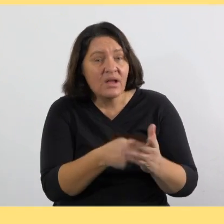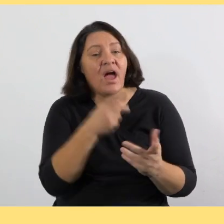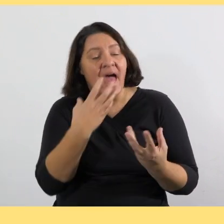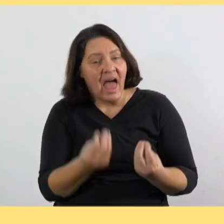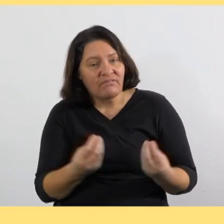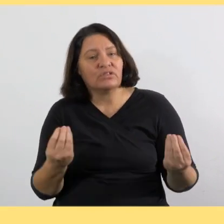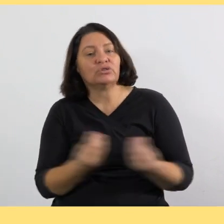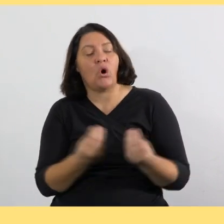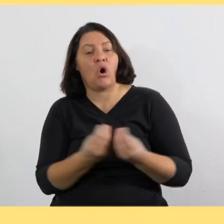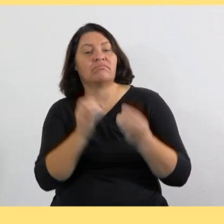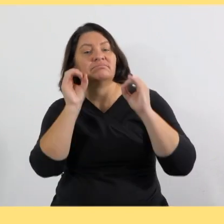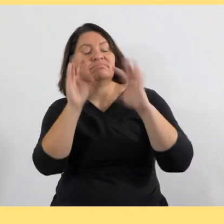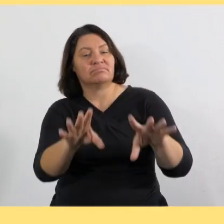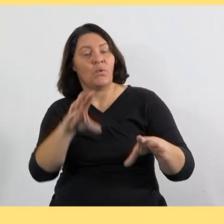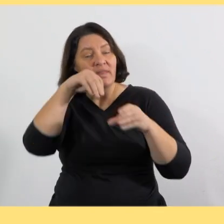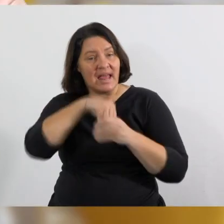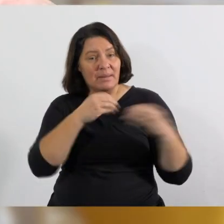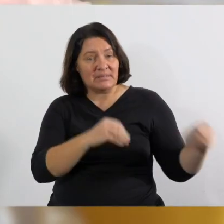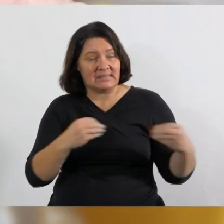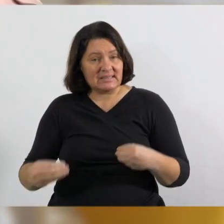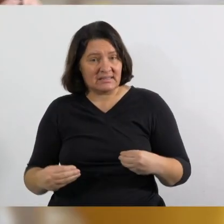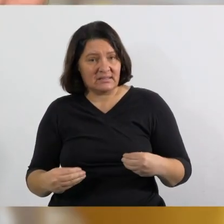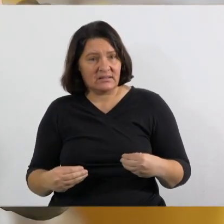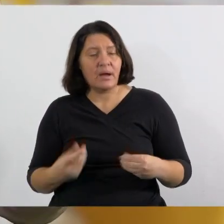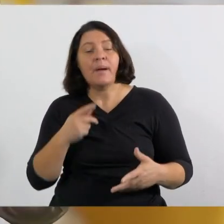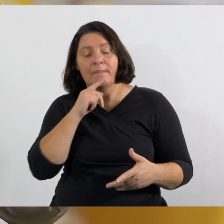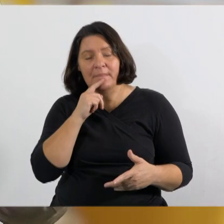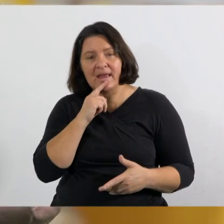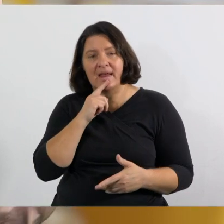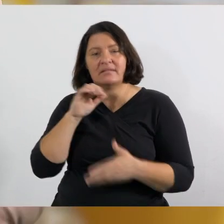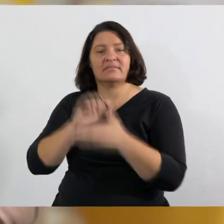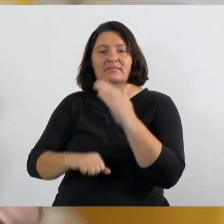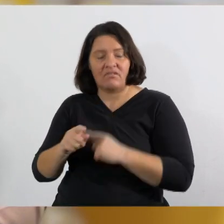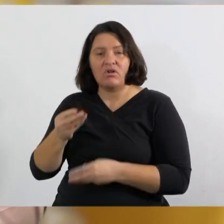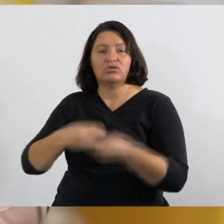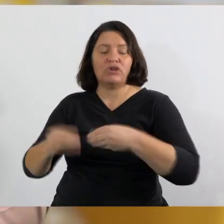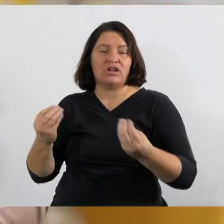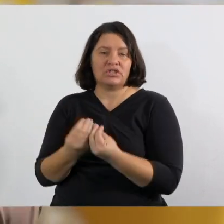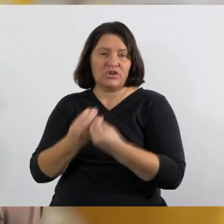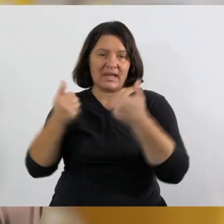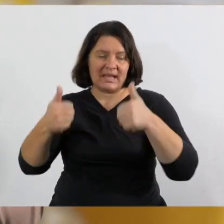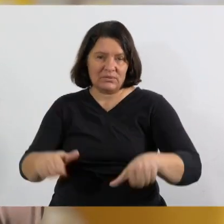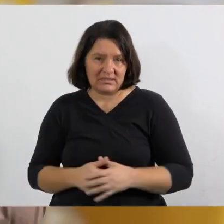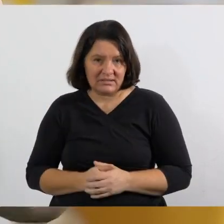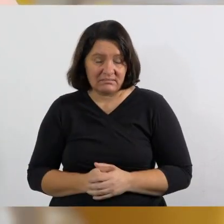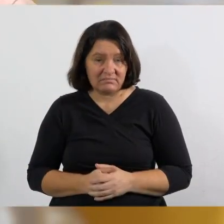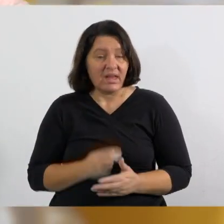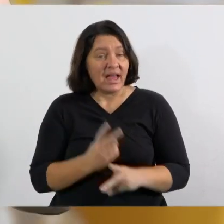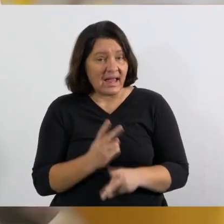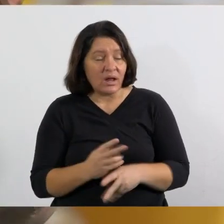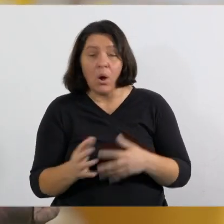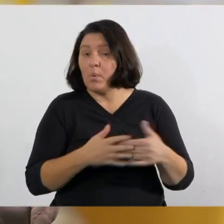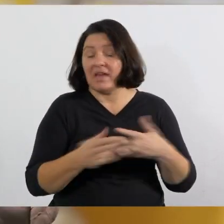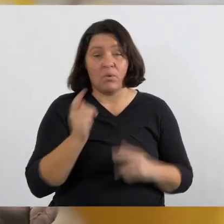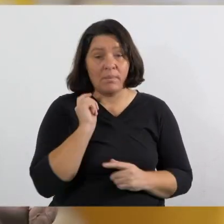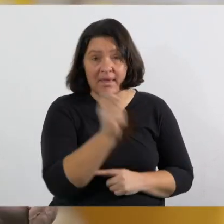stock delivered into our business should be debited, therefore, to the trading stock account. I'll repeat again. Whatever we